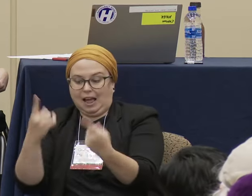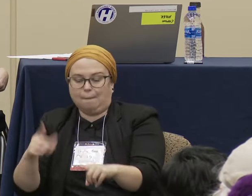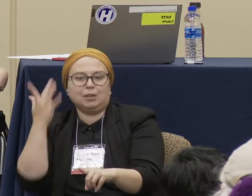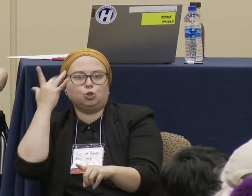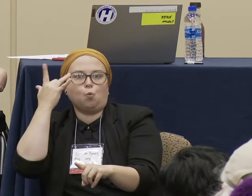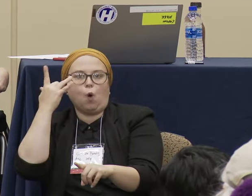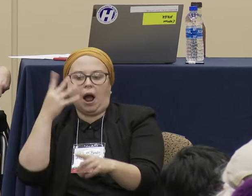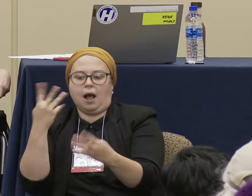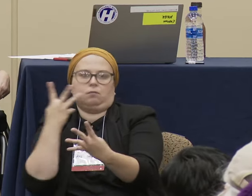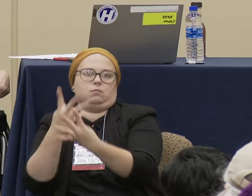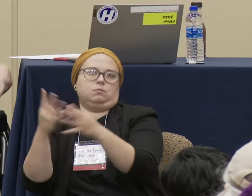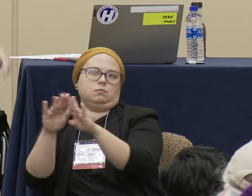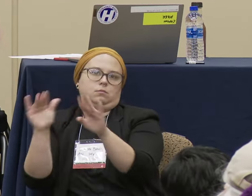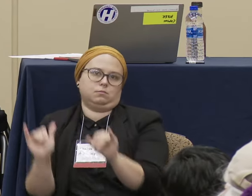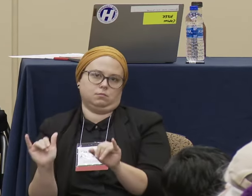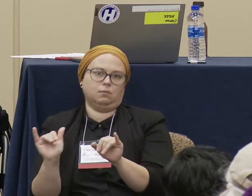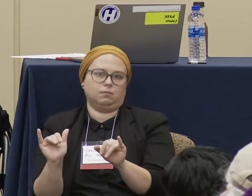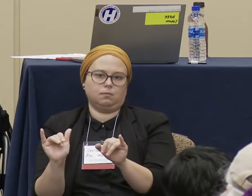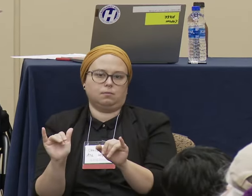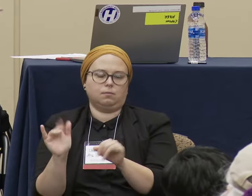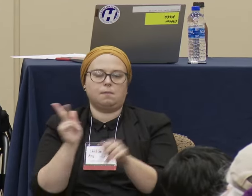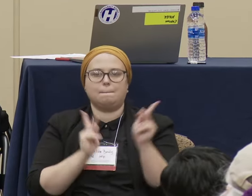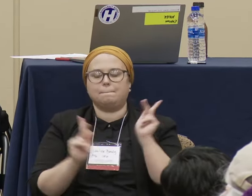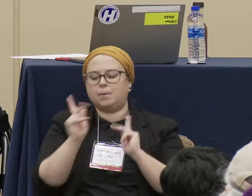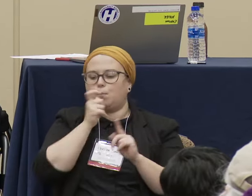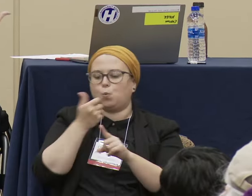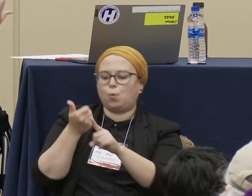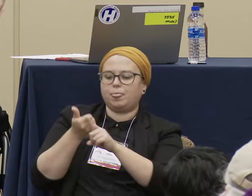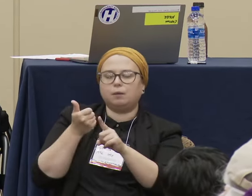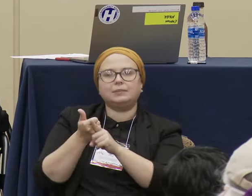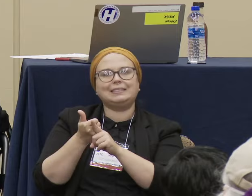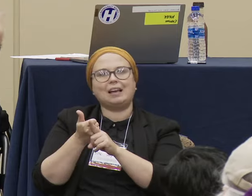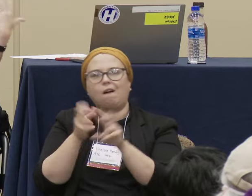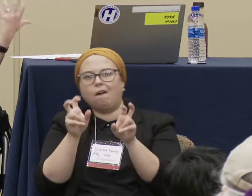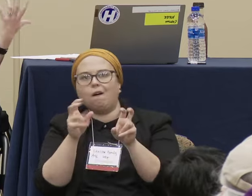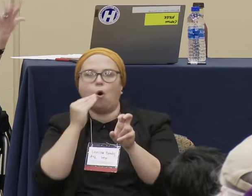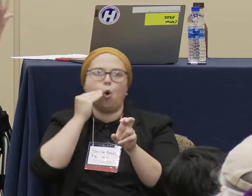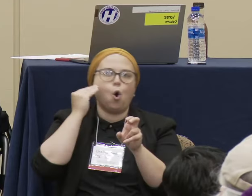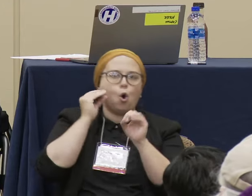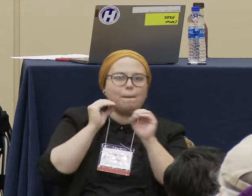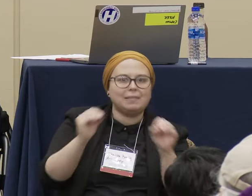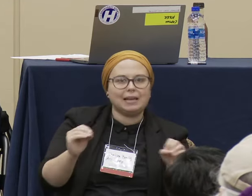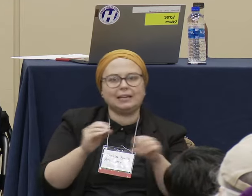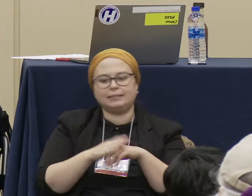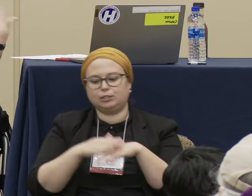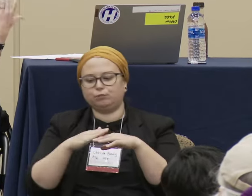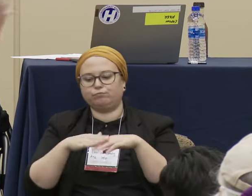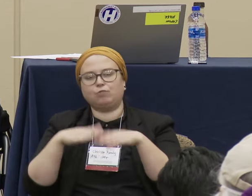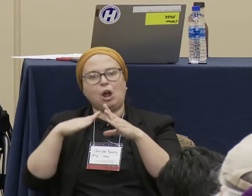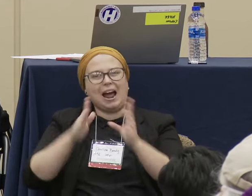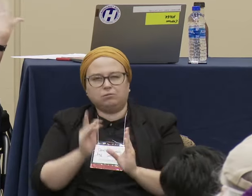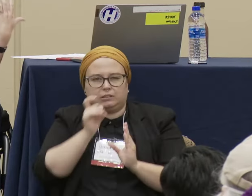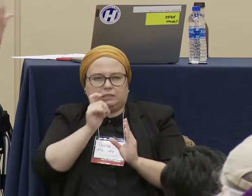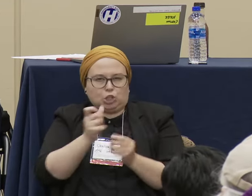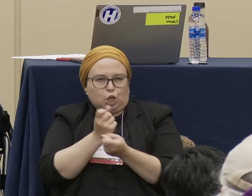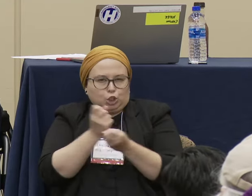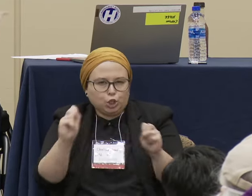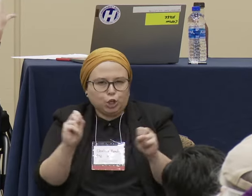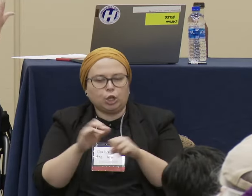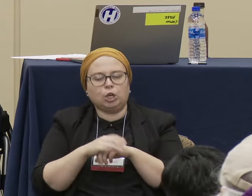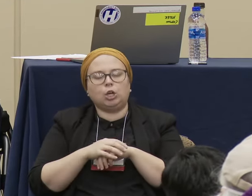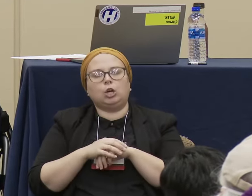And people who are quote unquote homeless or housing insecure, and you know, we know this kind of